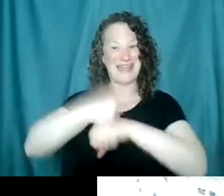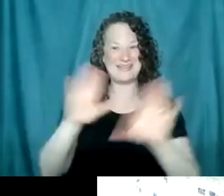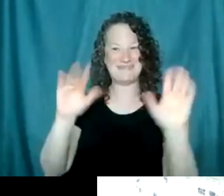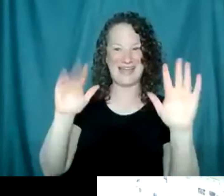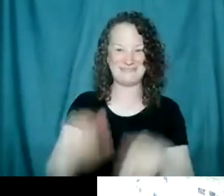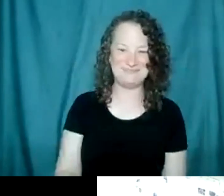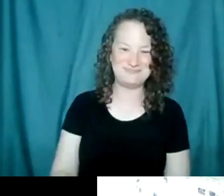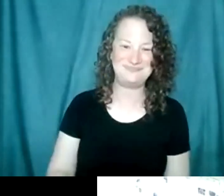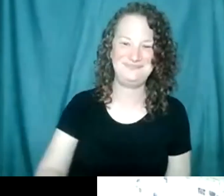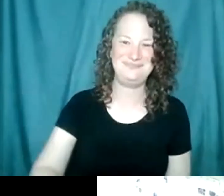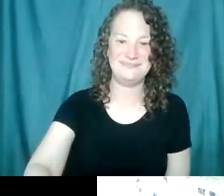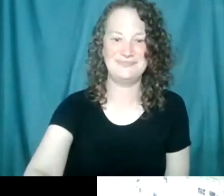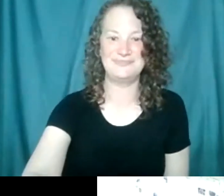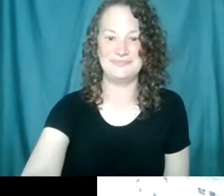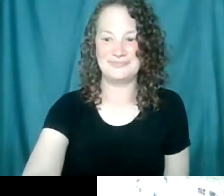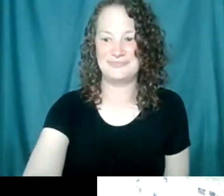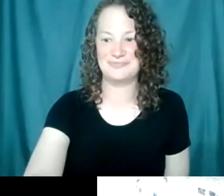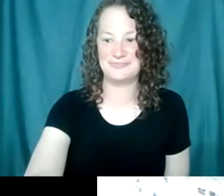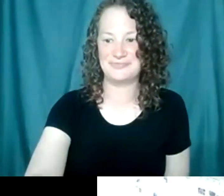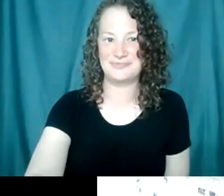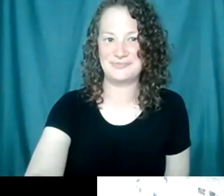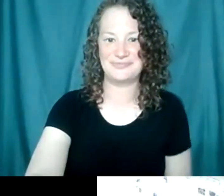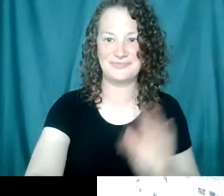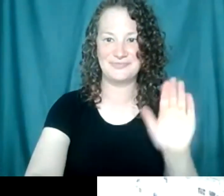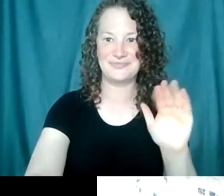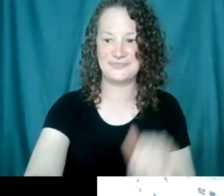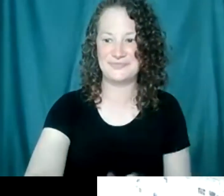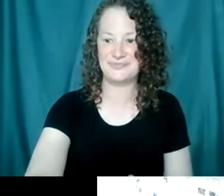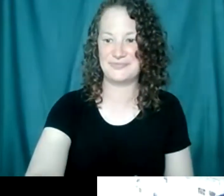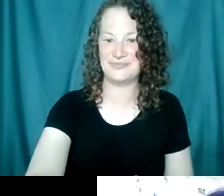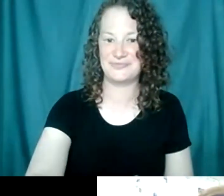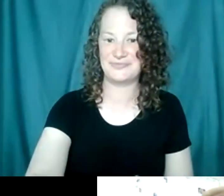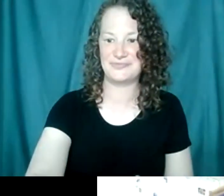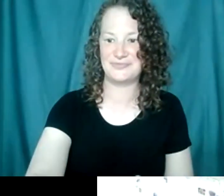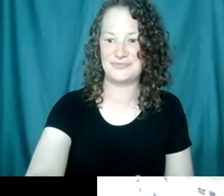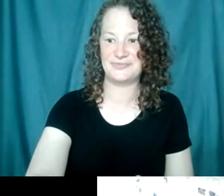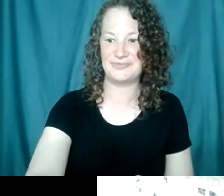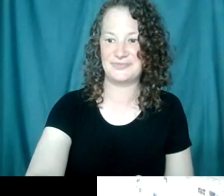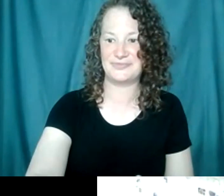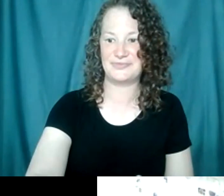Bye, everyone. Thank you, Morgan. Yes, thank you so much.